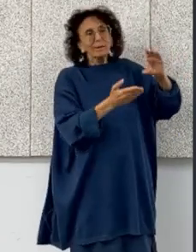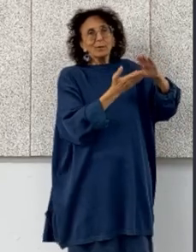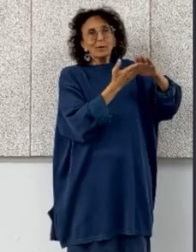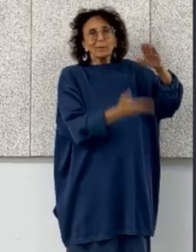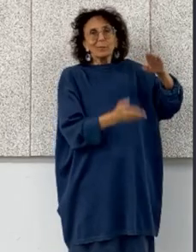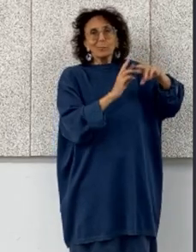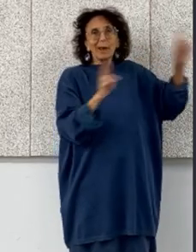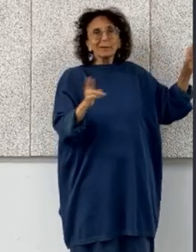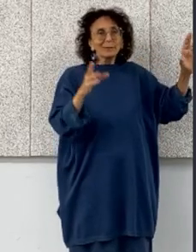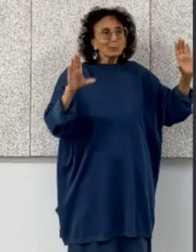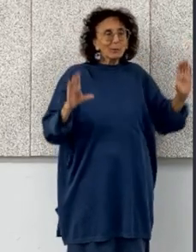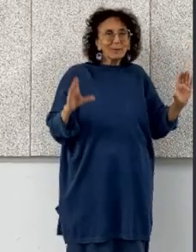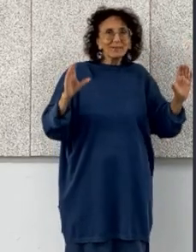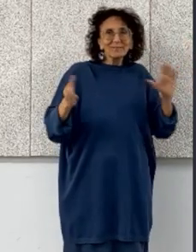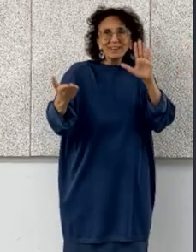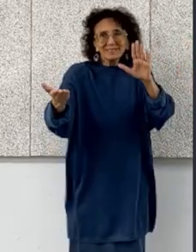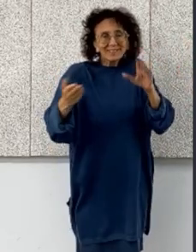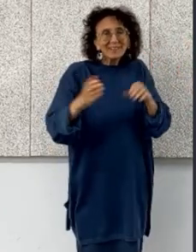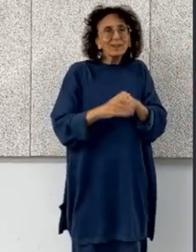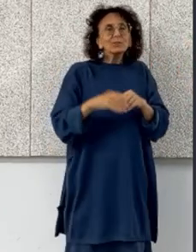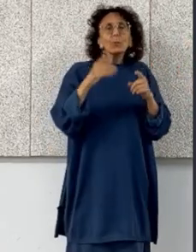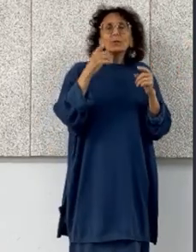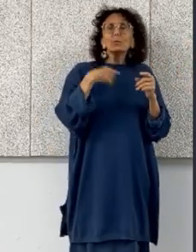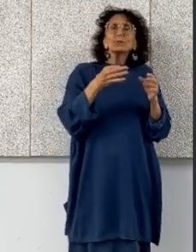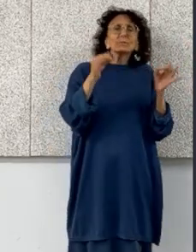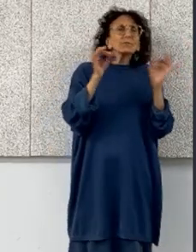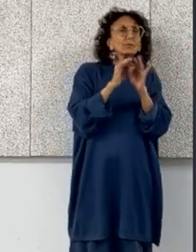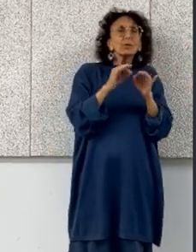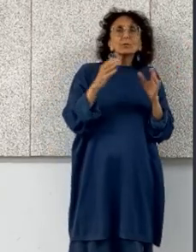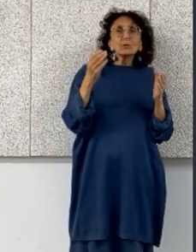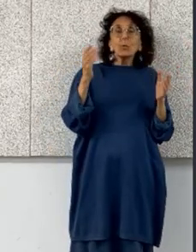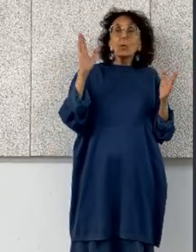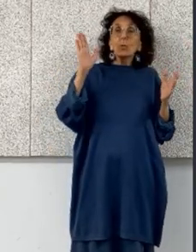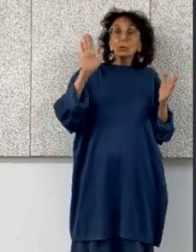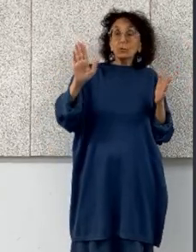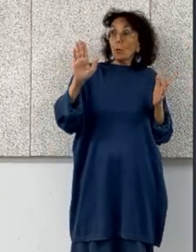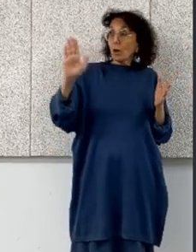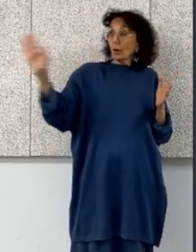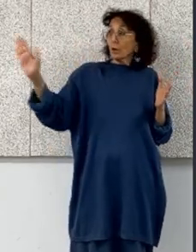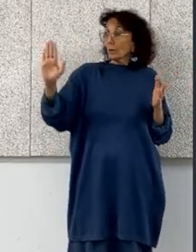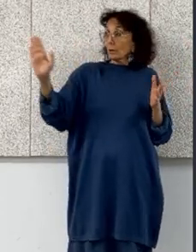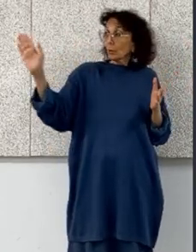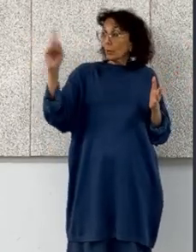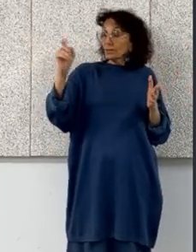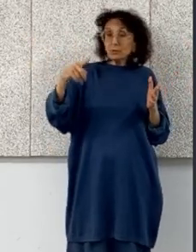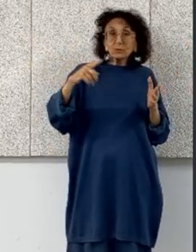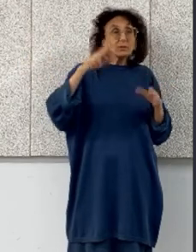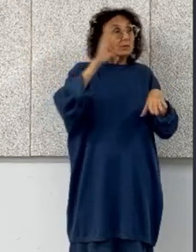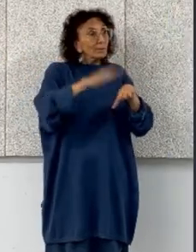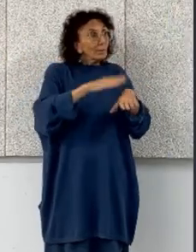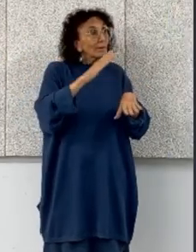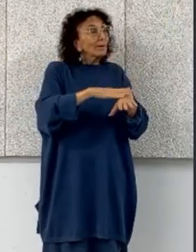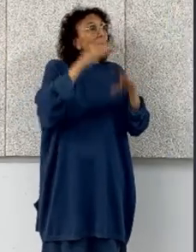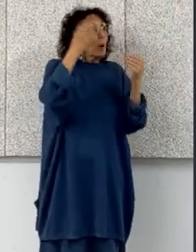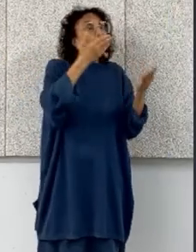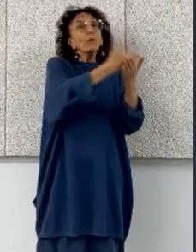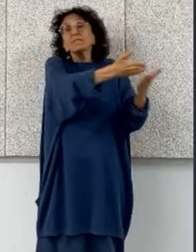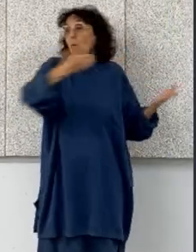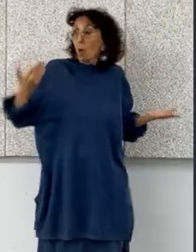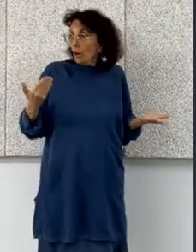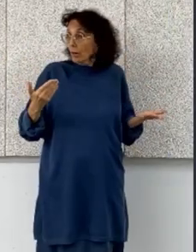thoughts. It was incredibly valuable. So whatever the questions are, letting people know in advance is